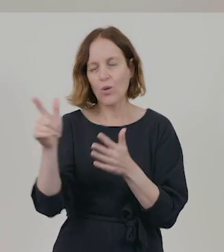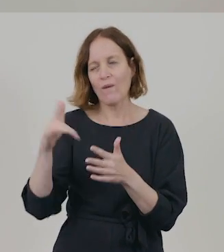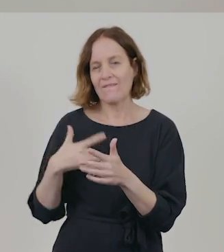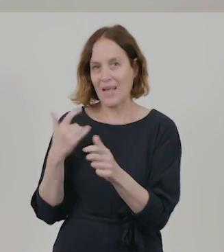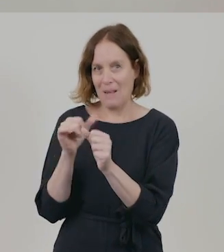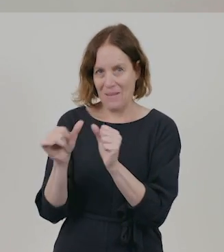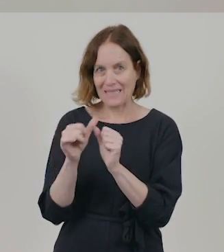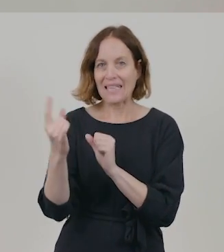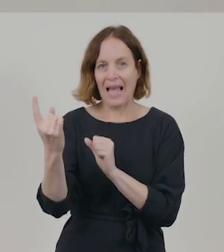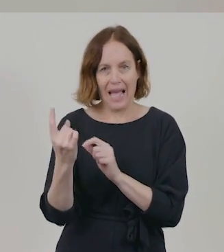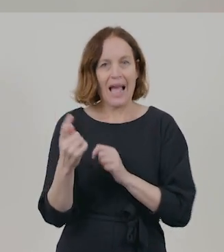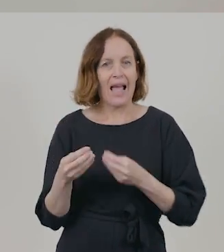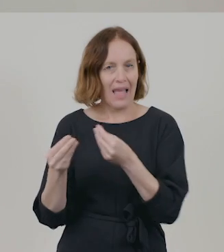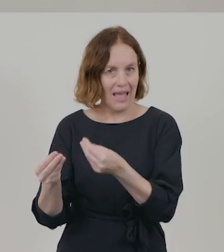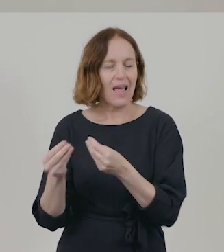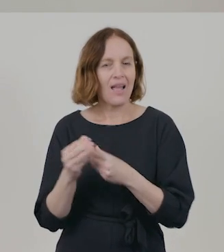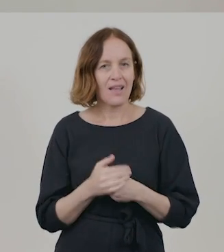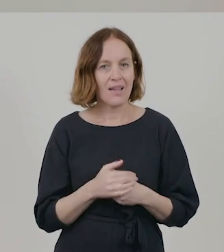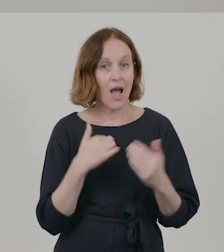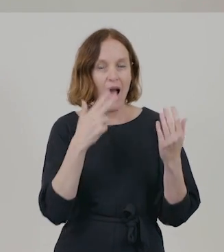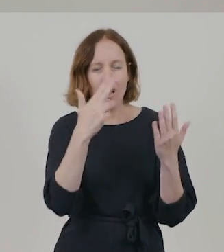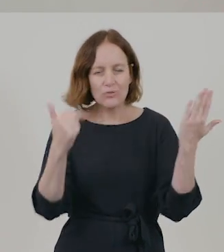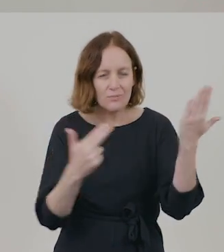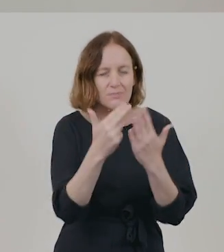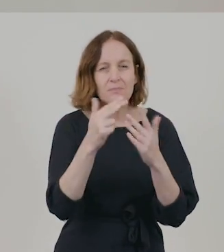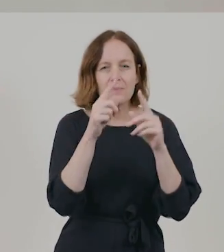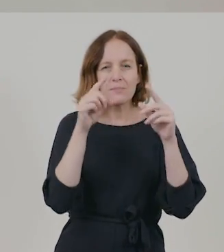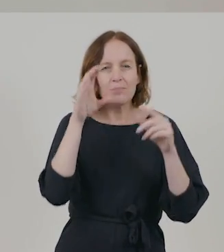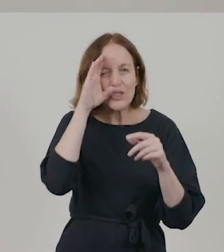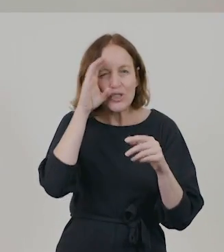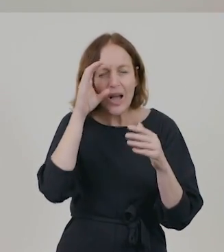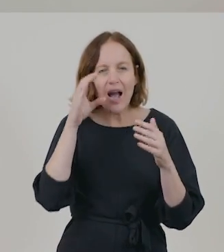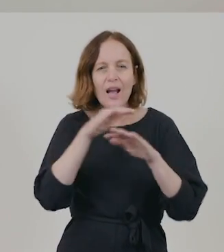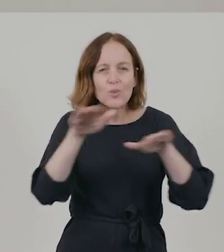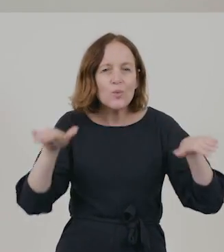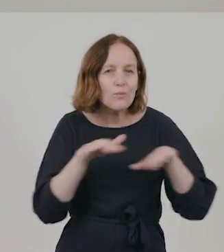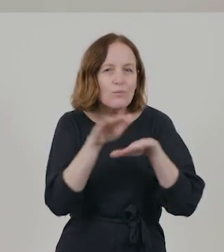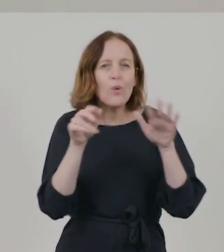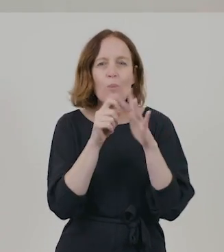do if you hurt someone's feelings and they were angry or sad with you?